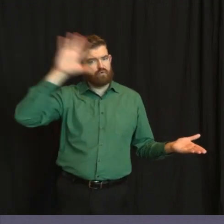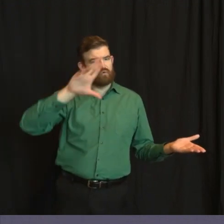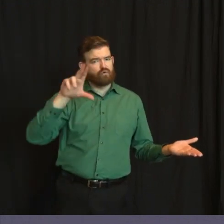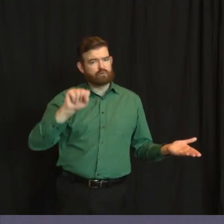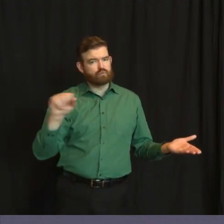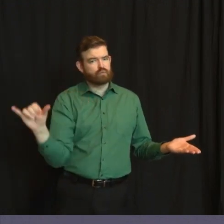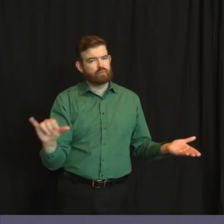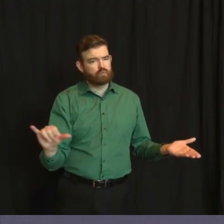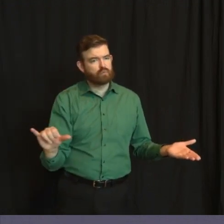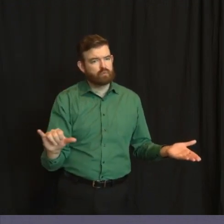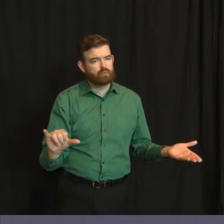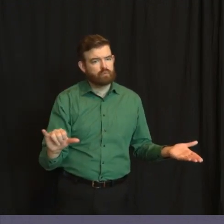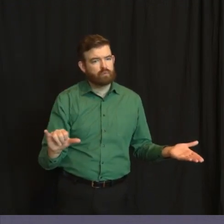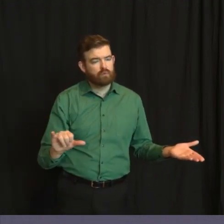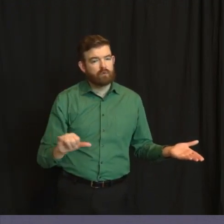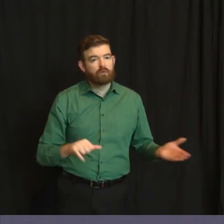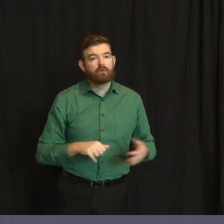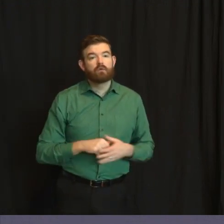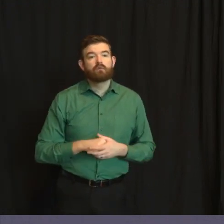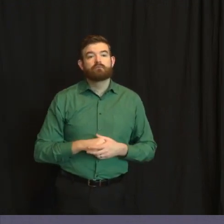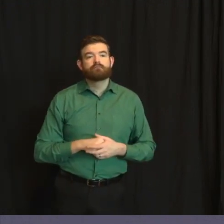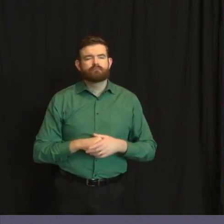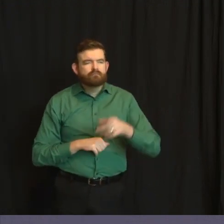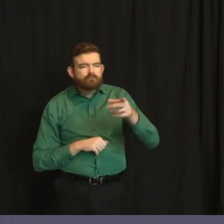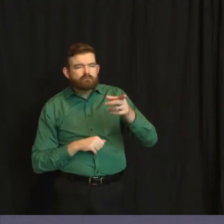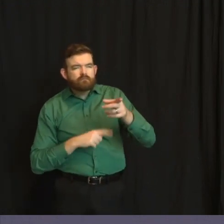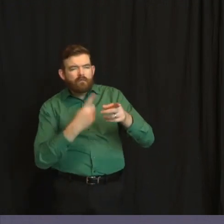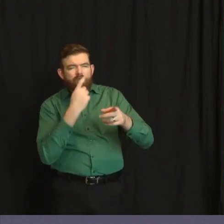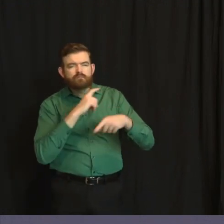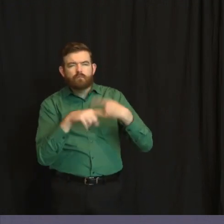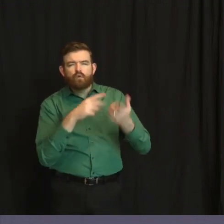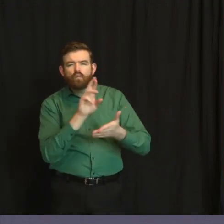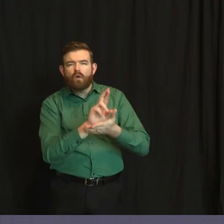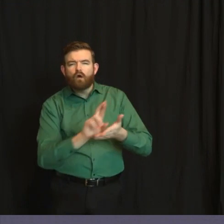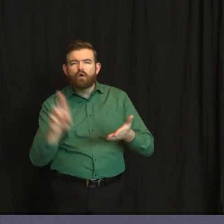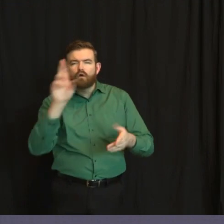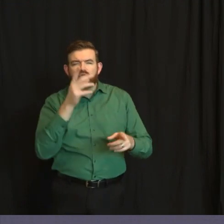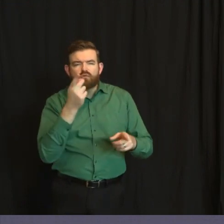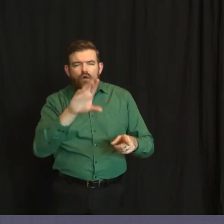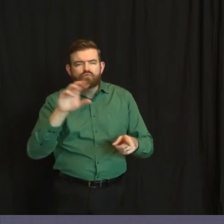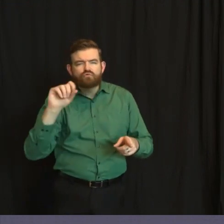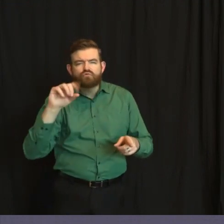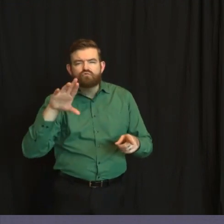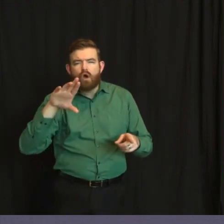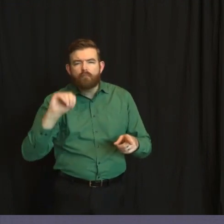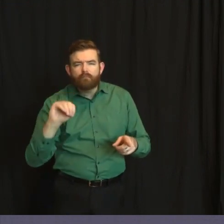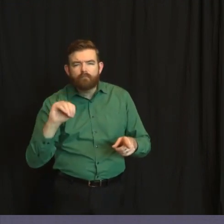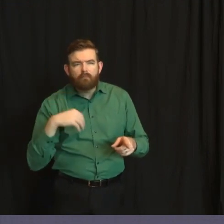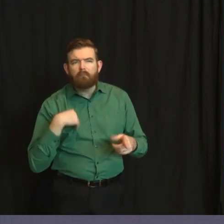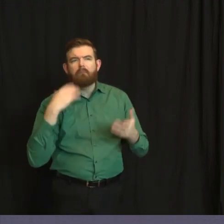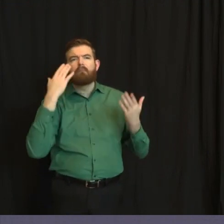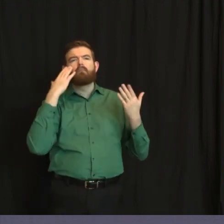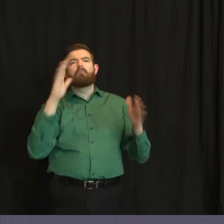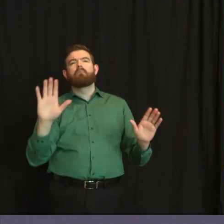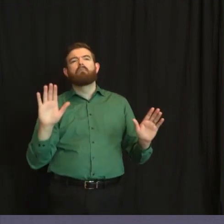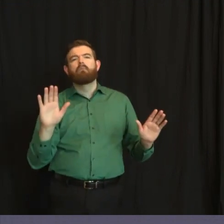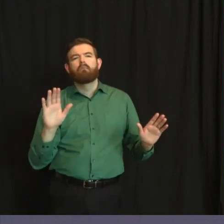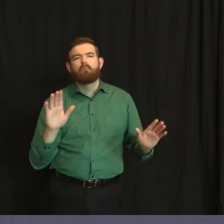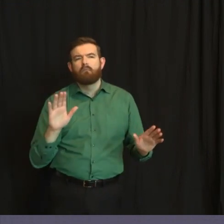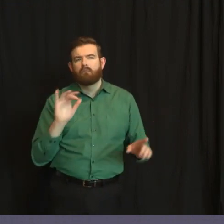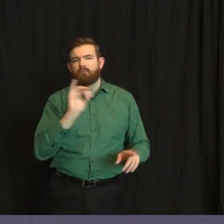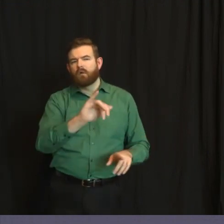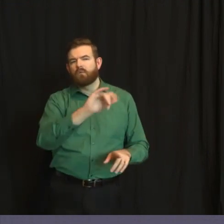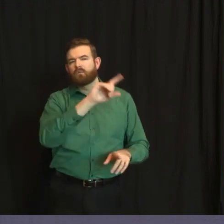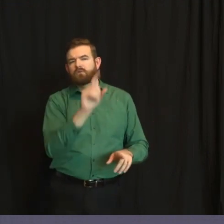unless you do, on Brian's timing. We'll come back to you on that. I assume that it is in combination. Again, I want